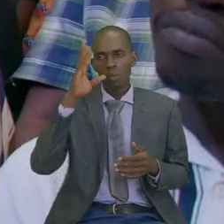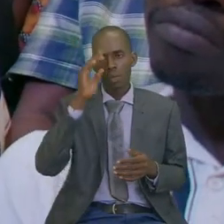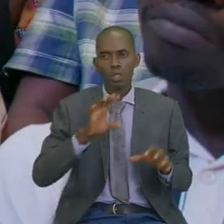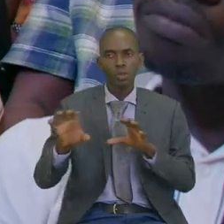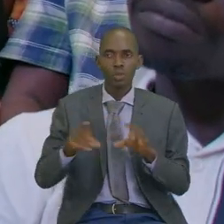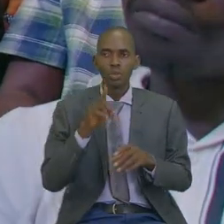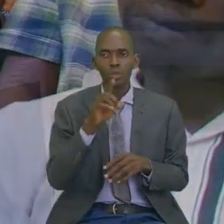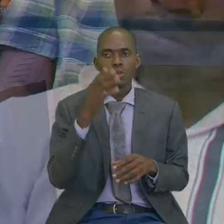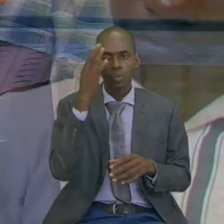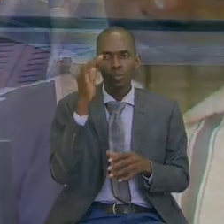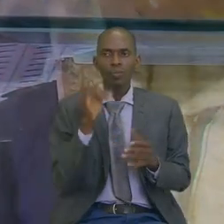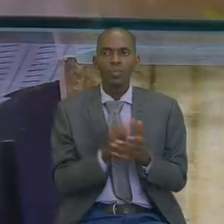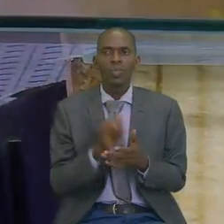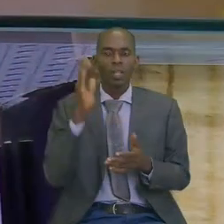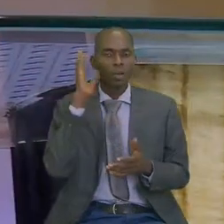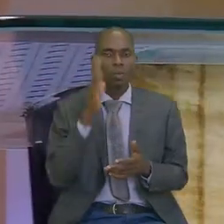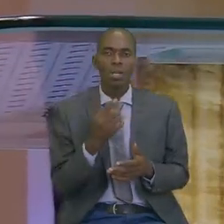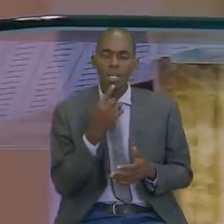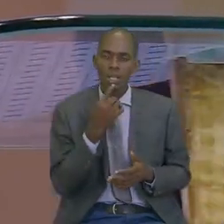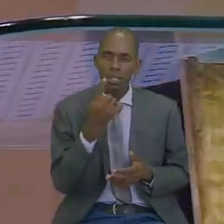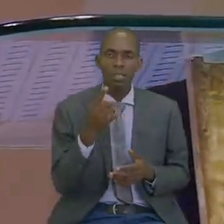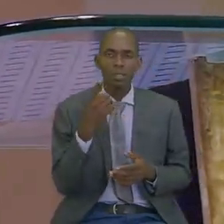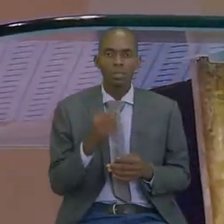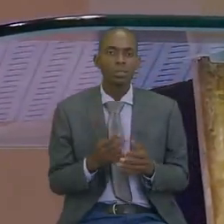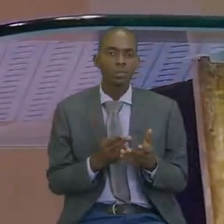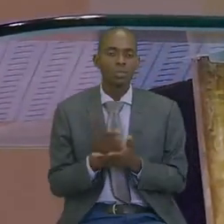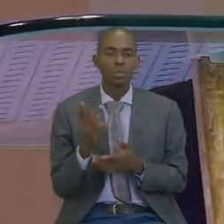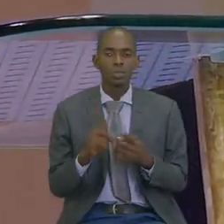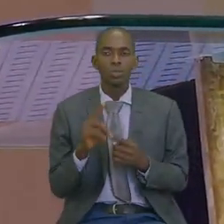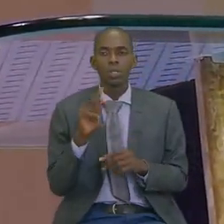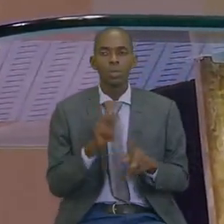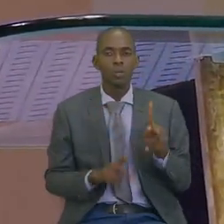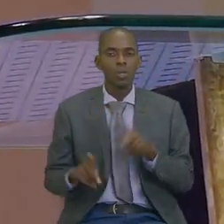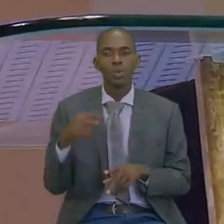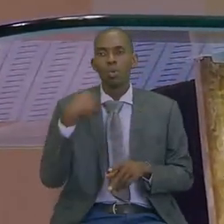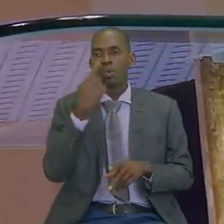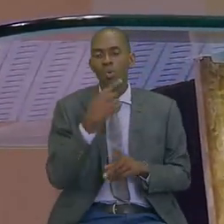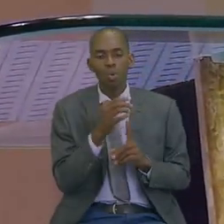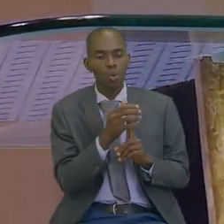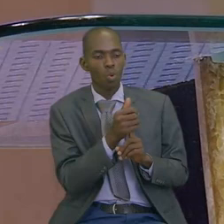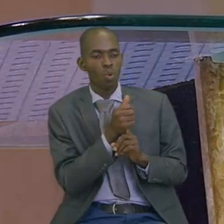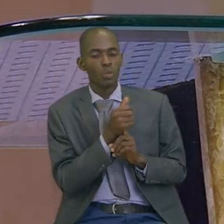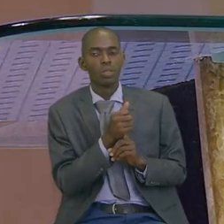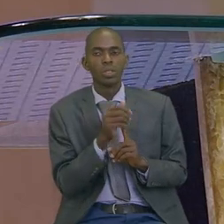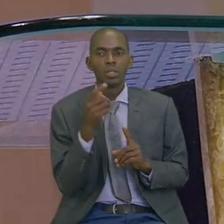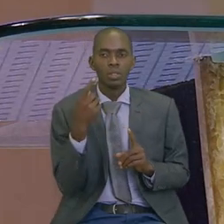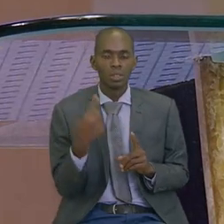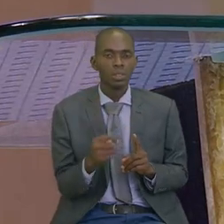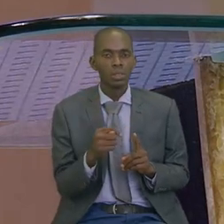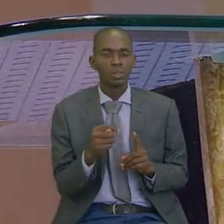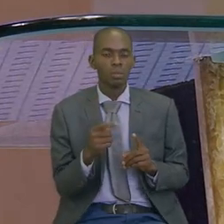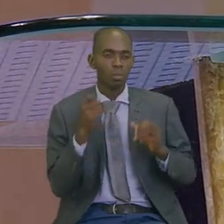know that will tell the truth to the people who hold the realm of